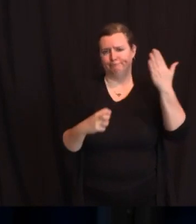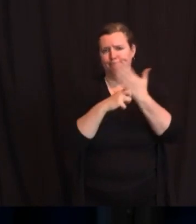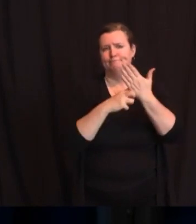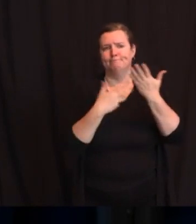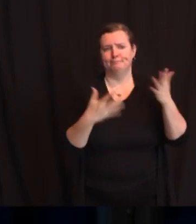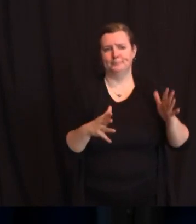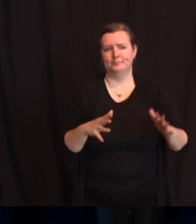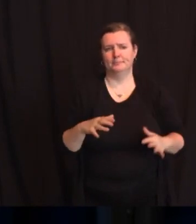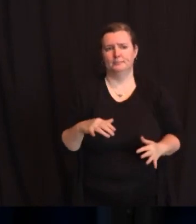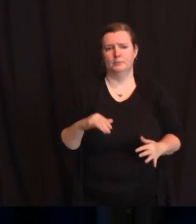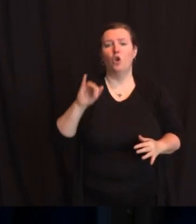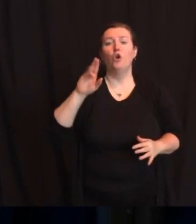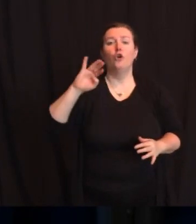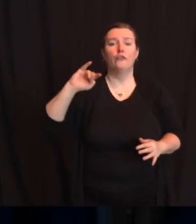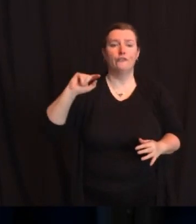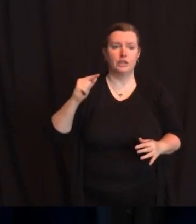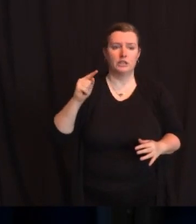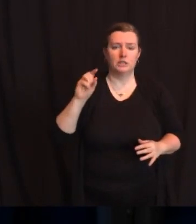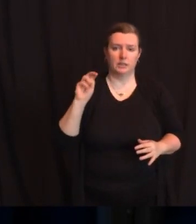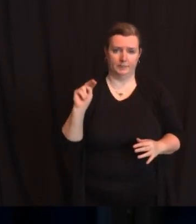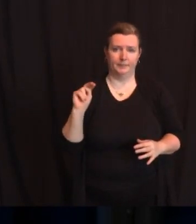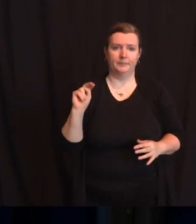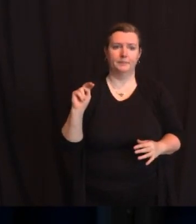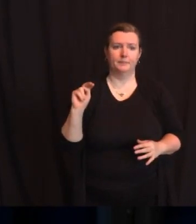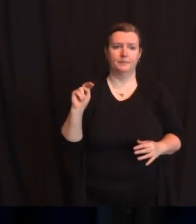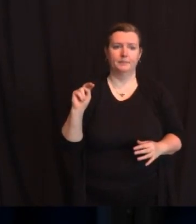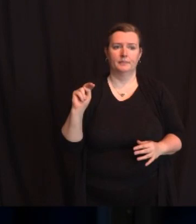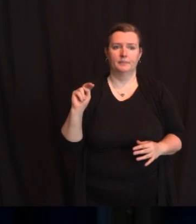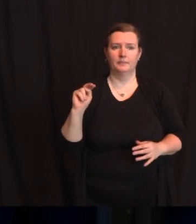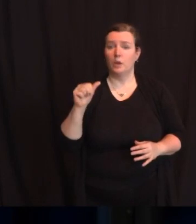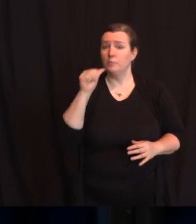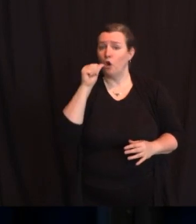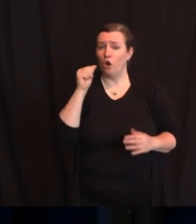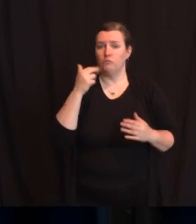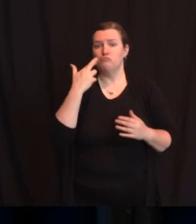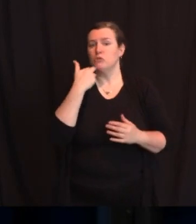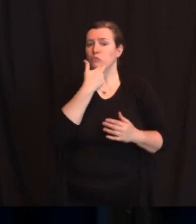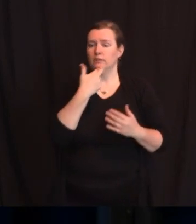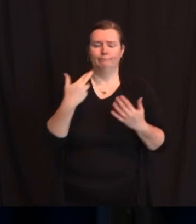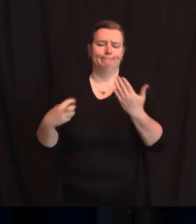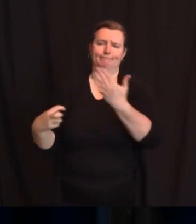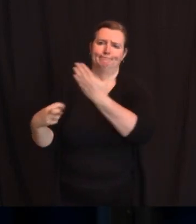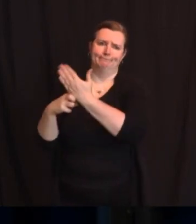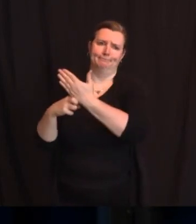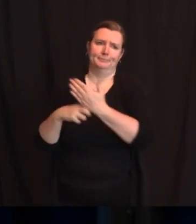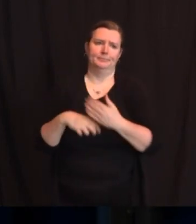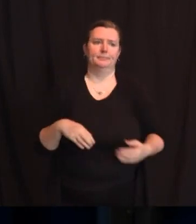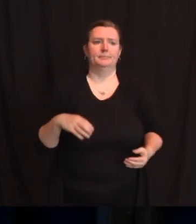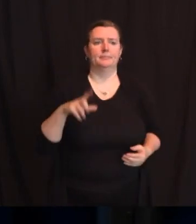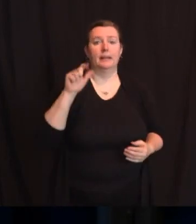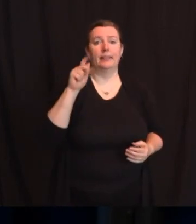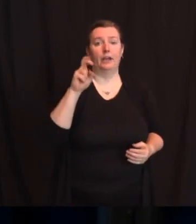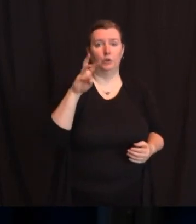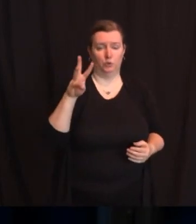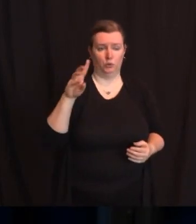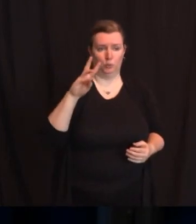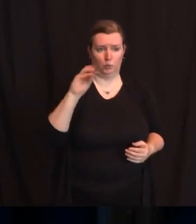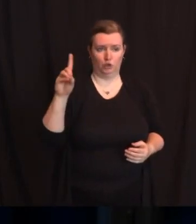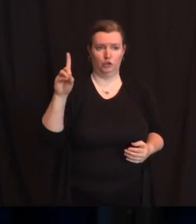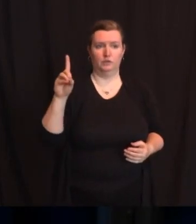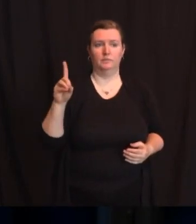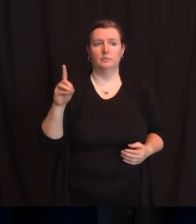being open. And in Lakewood, 3 different homeowners were cited for having large gatherings at